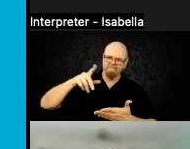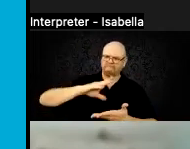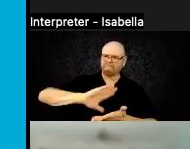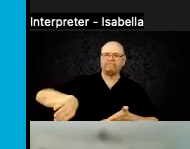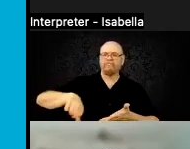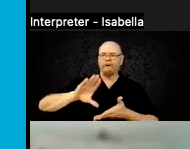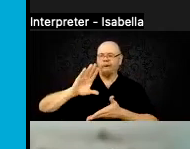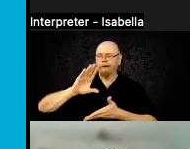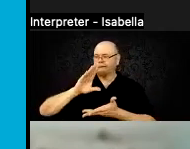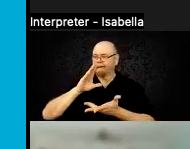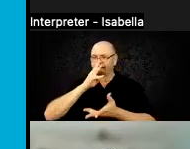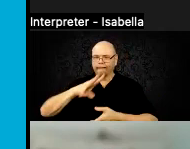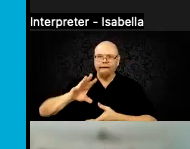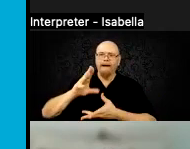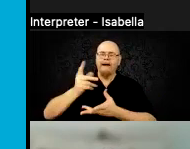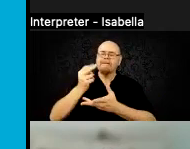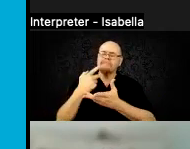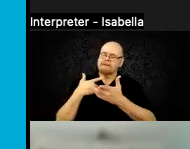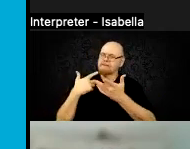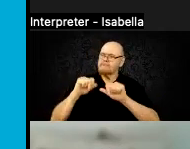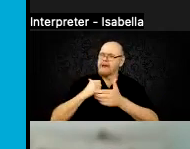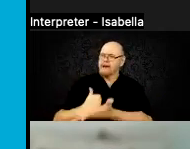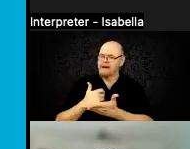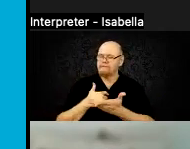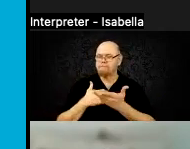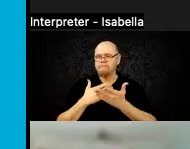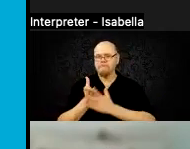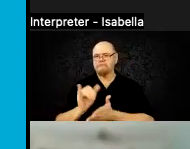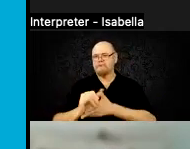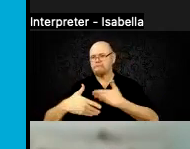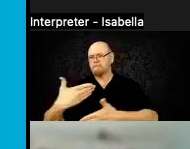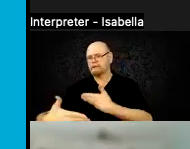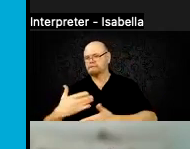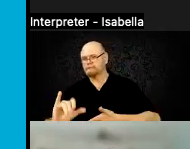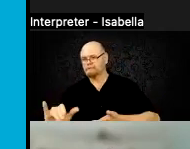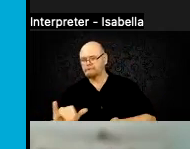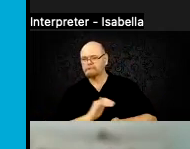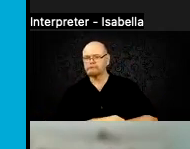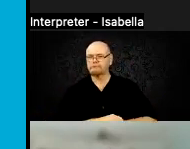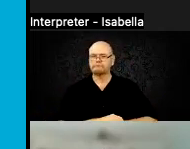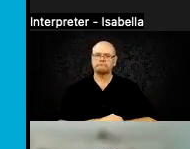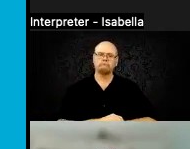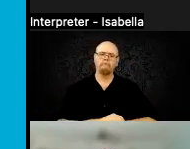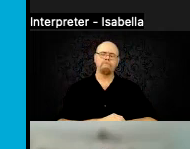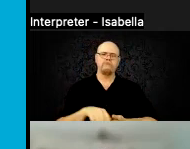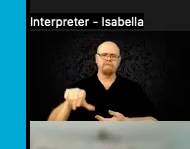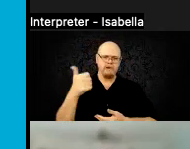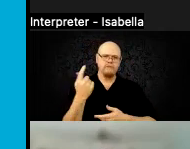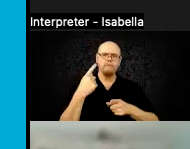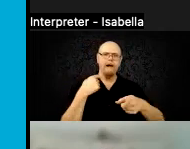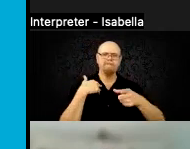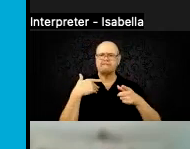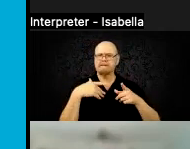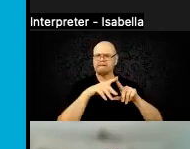presentation, we've got some self-advocacy resources, and one of those are templates or sample letters that folks can